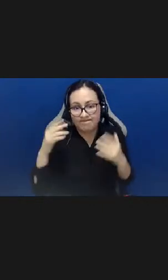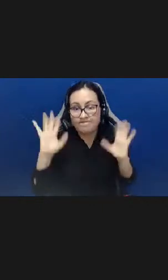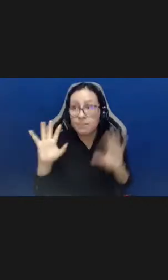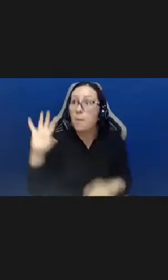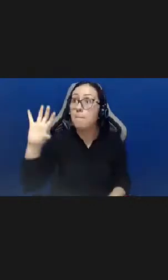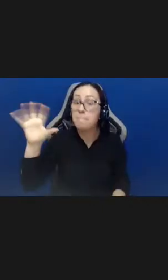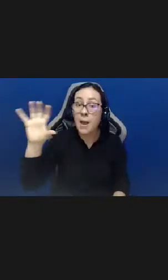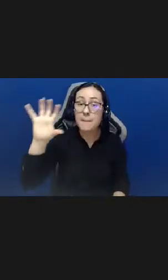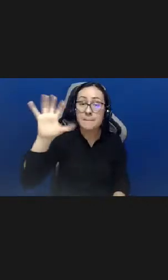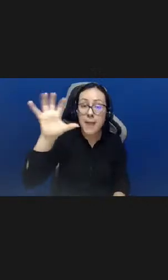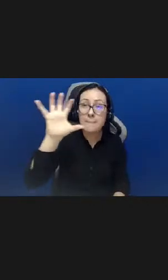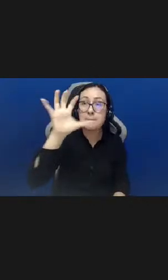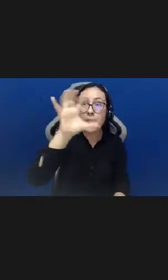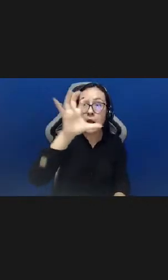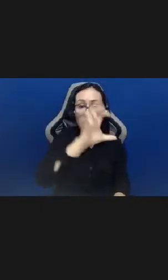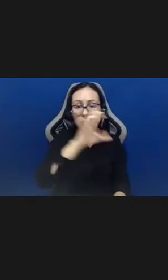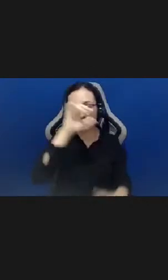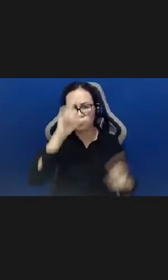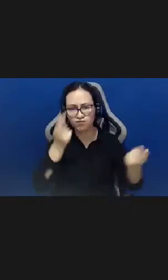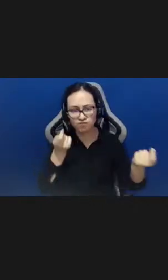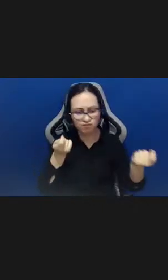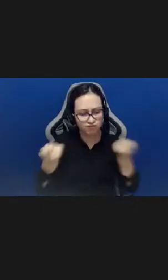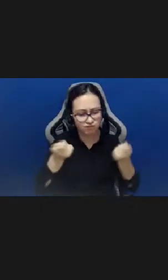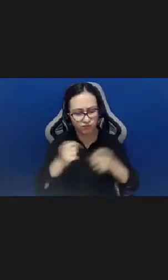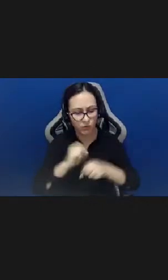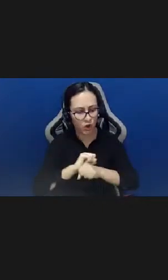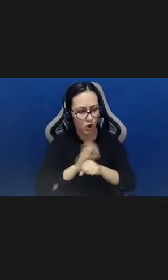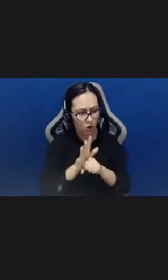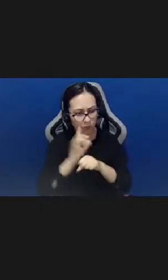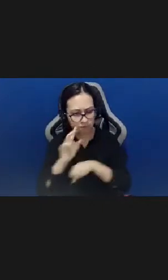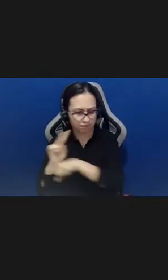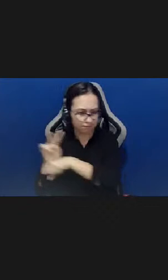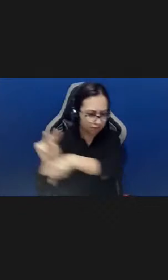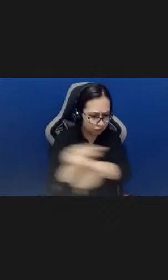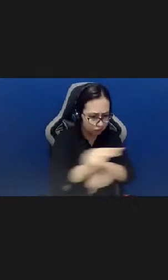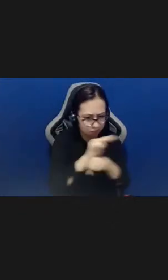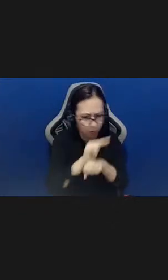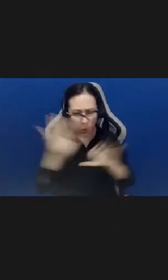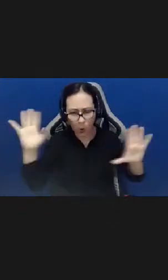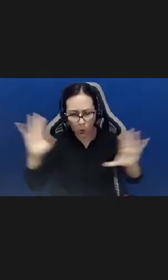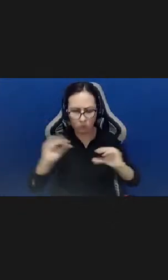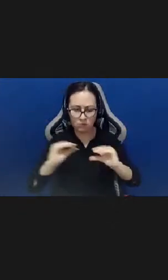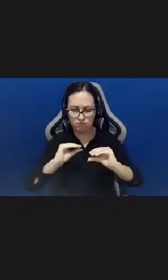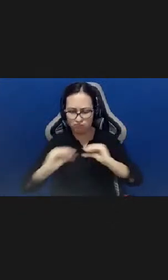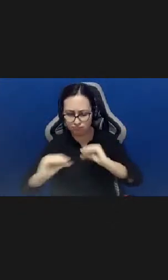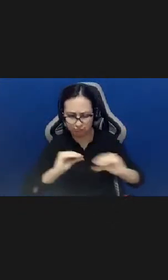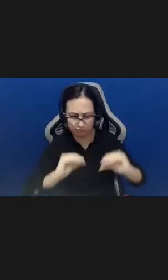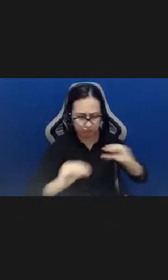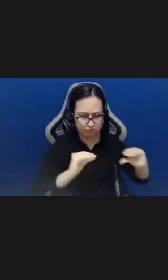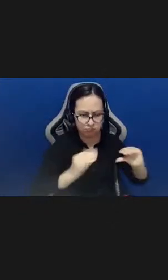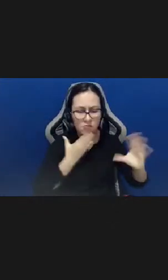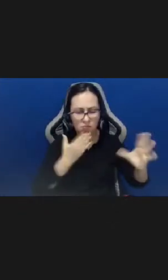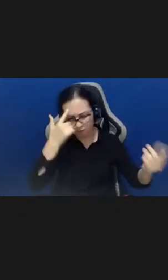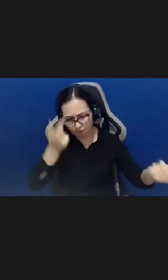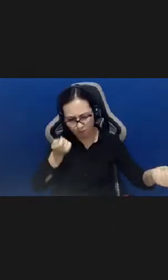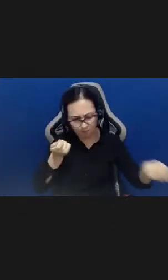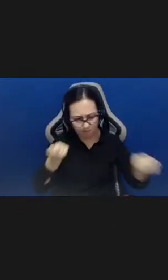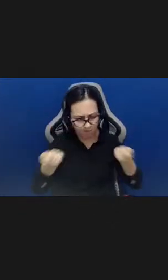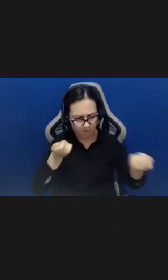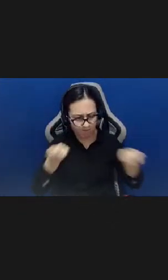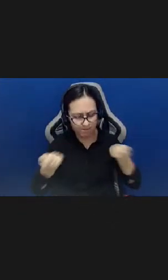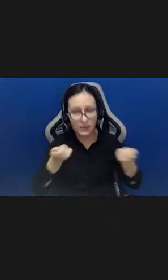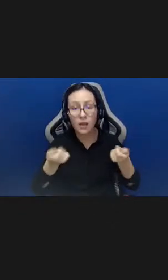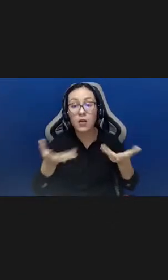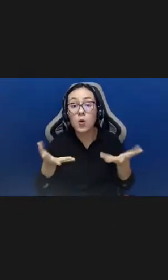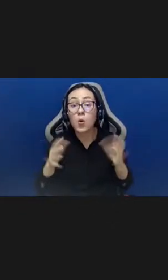not sufficient distribution of resources to mitigate economic lockdowns, and where vaccination rollouts are not